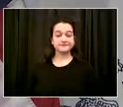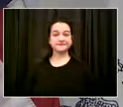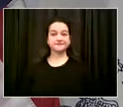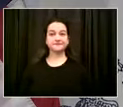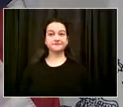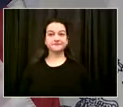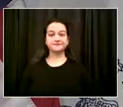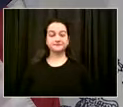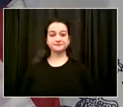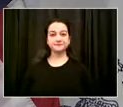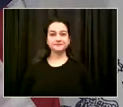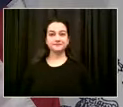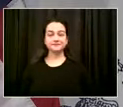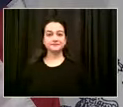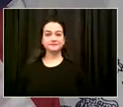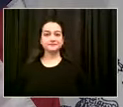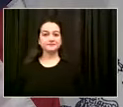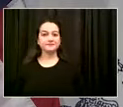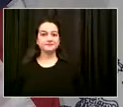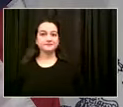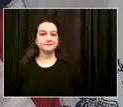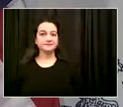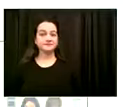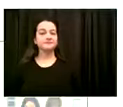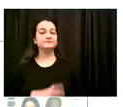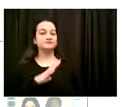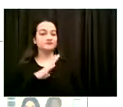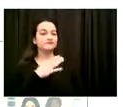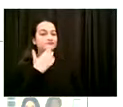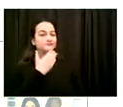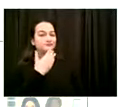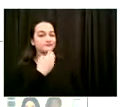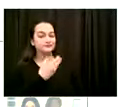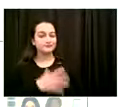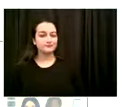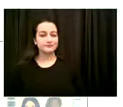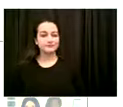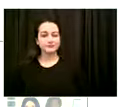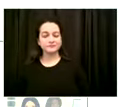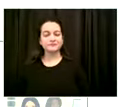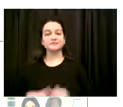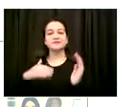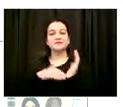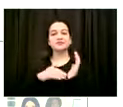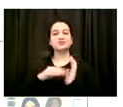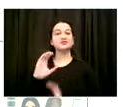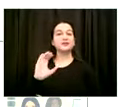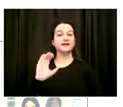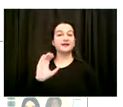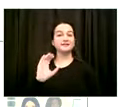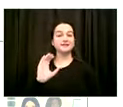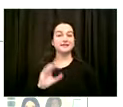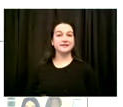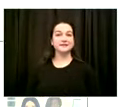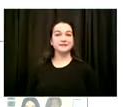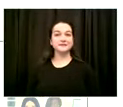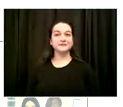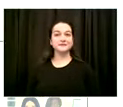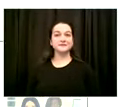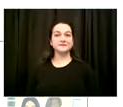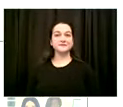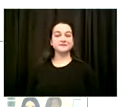Thank you very much, Mr. Mayor. And you're exactly right. We expect all of the shipments that were due to arrive in New York